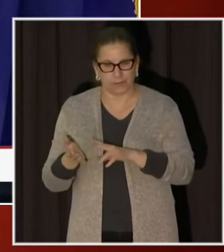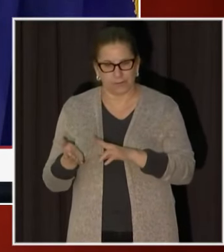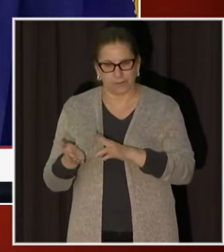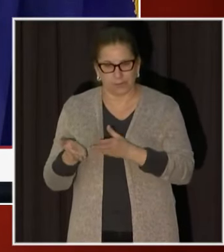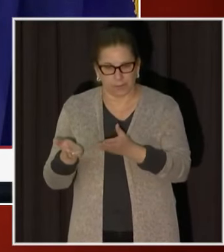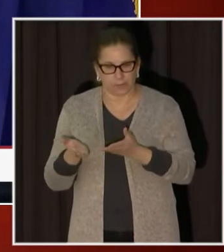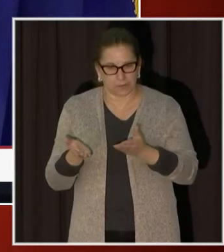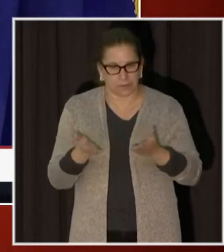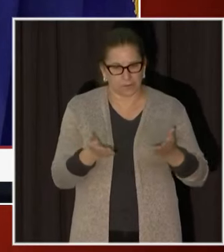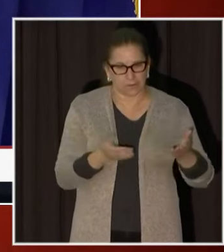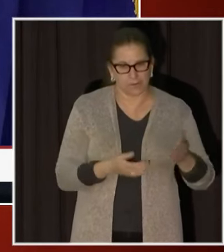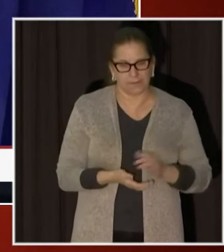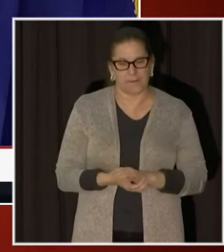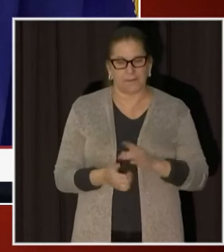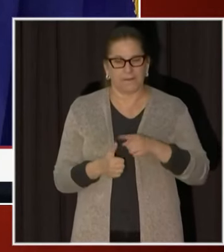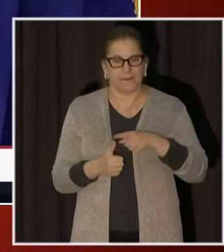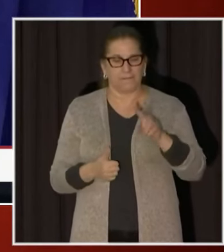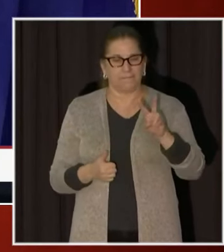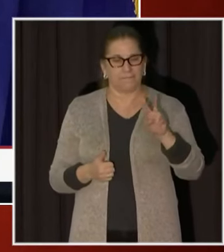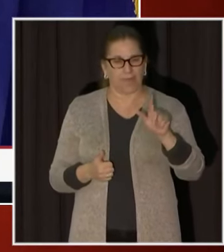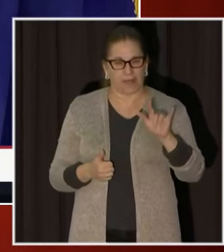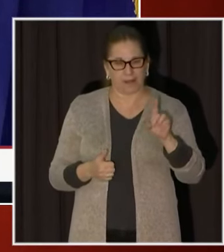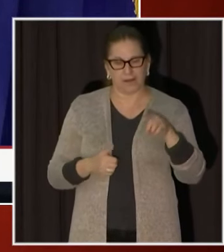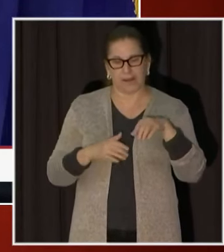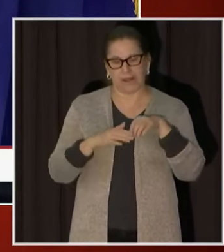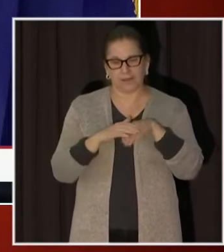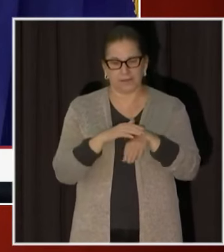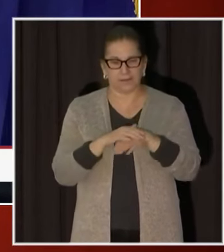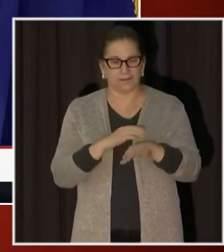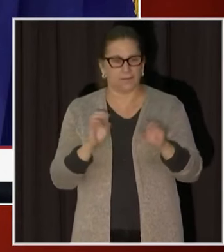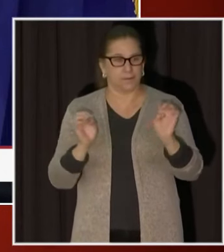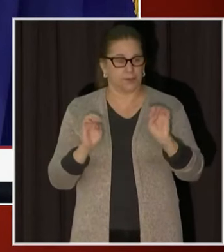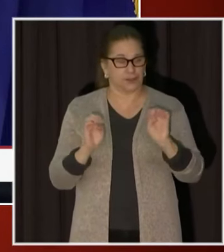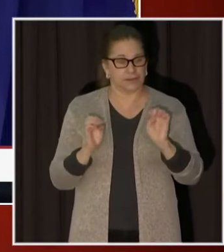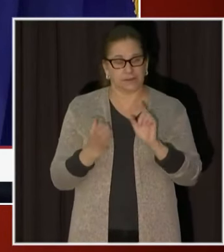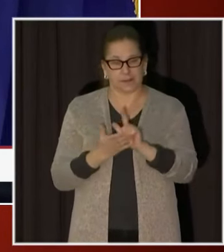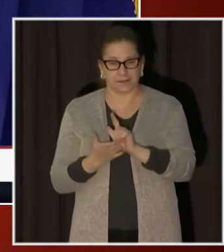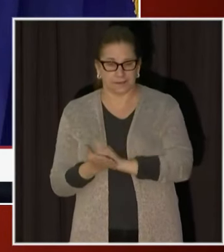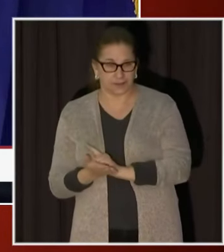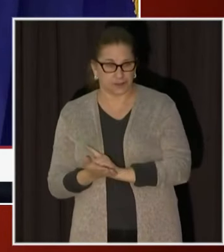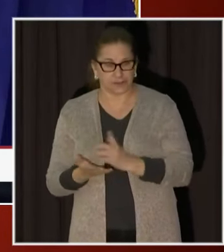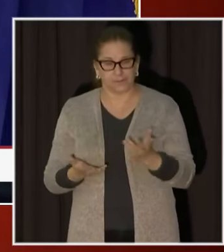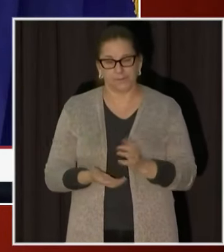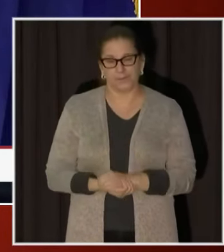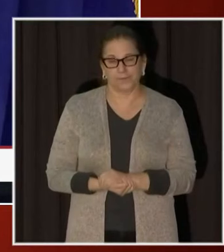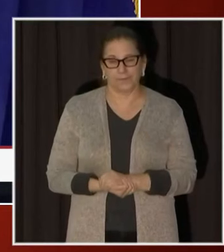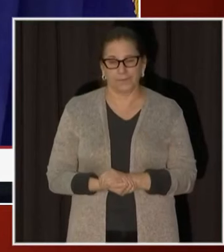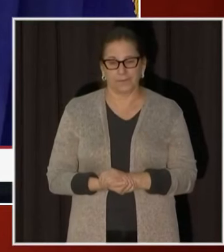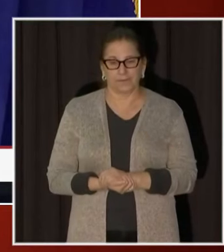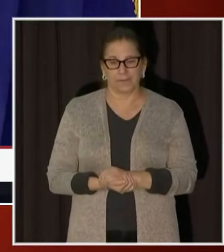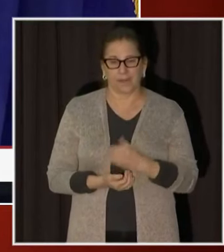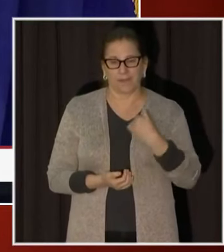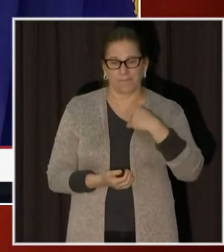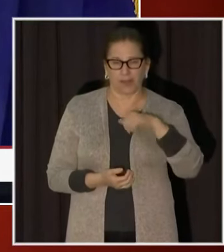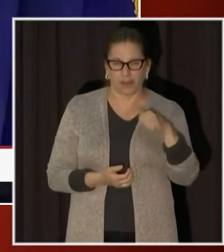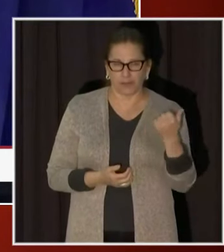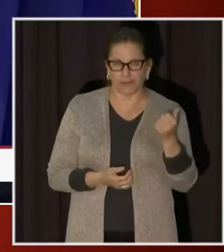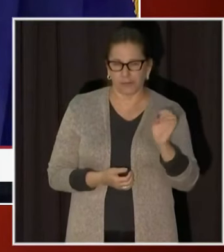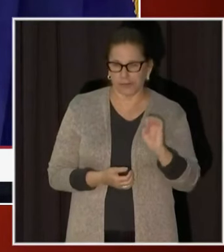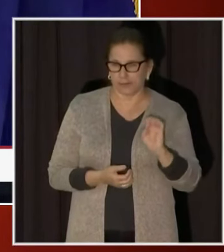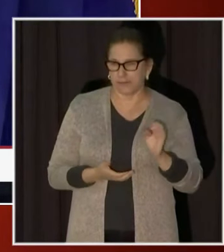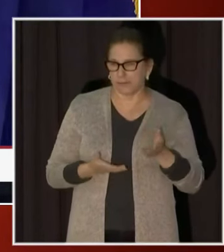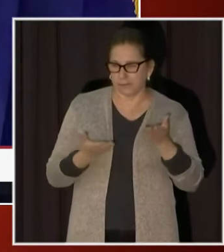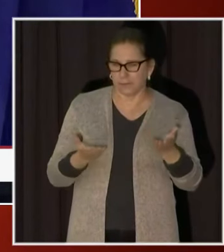legislation has been merged into that. So the only other emergencies, I believe, is a foreclosure